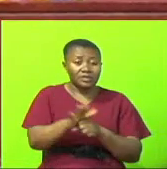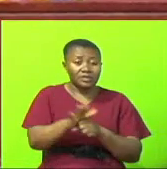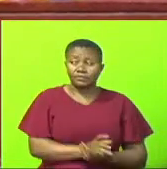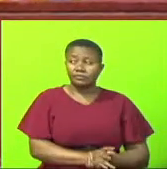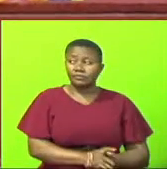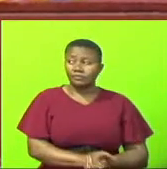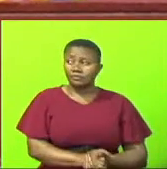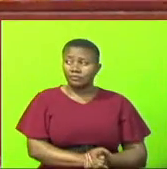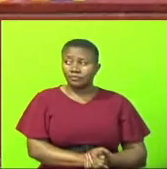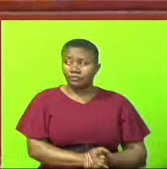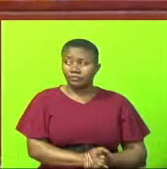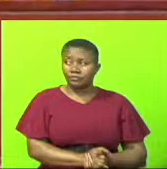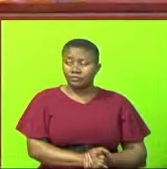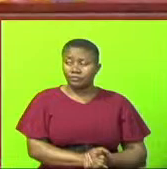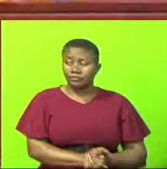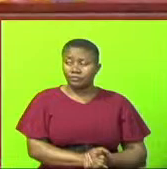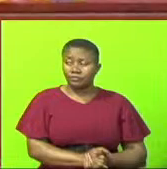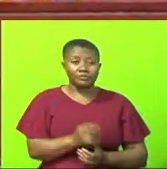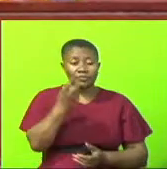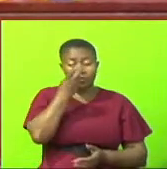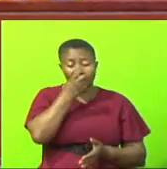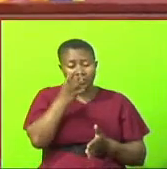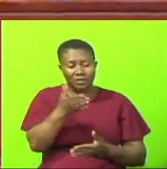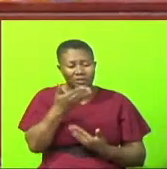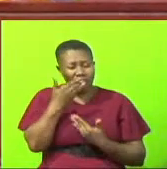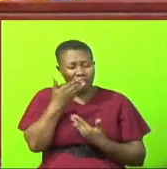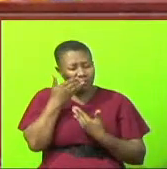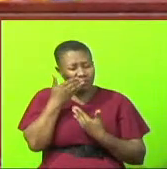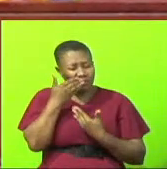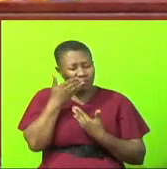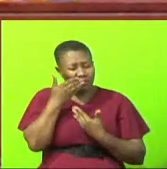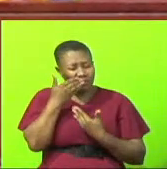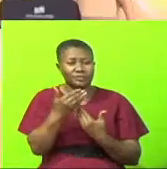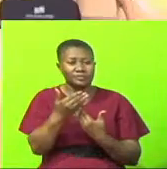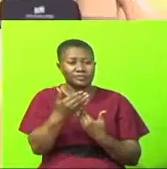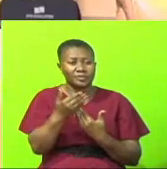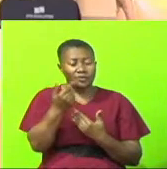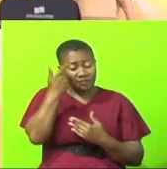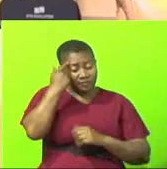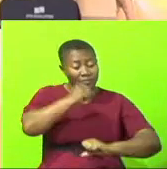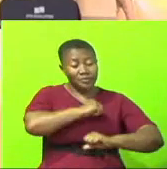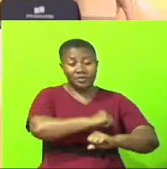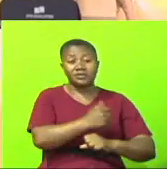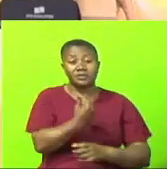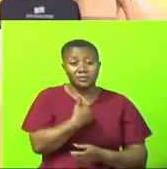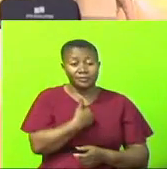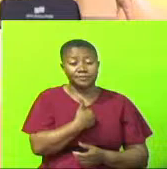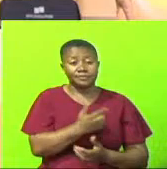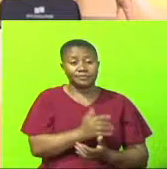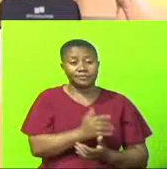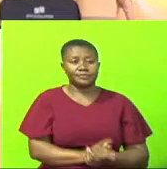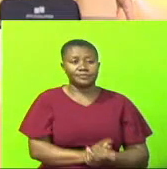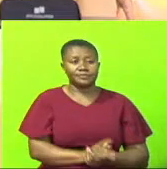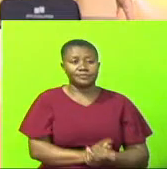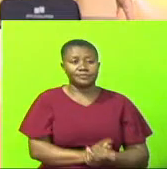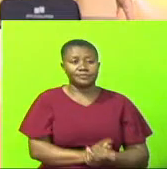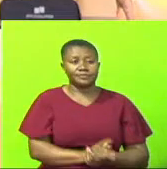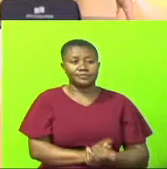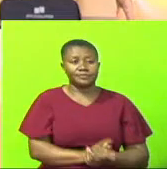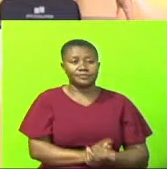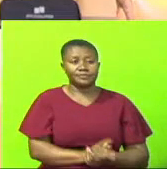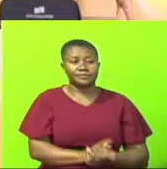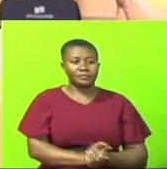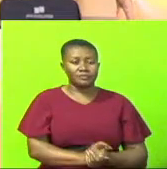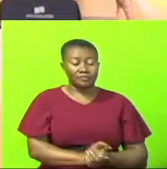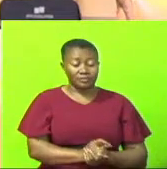Ayine. So, Right Honorable Speaker, thank you very much for the protection. Mr. Speaker, I was